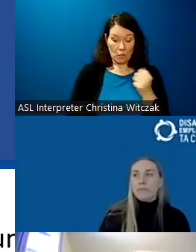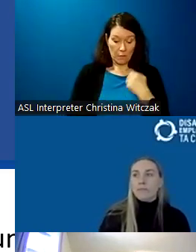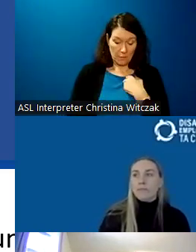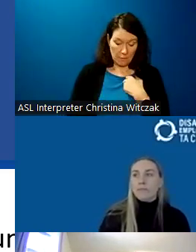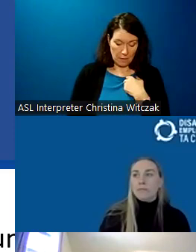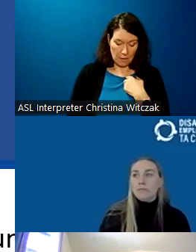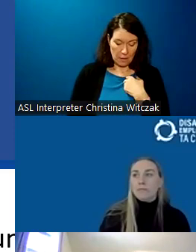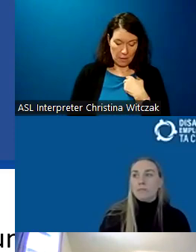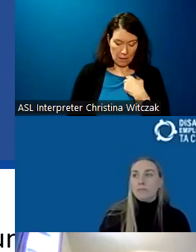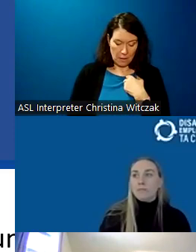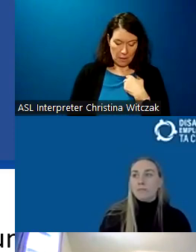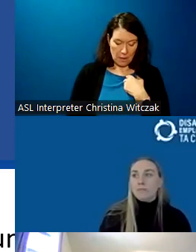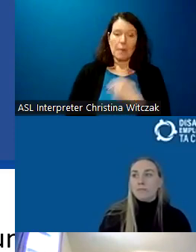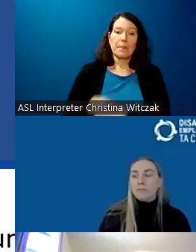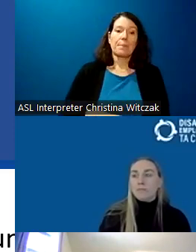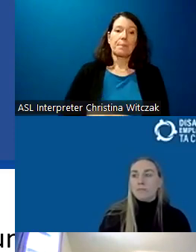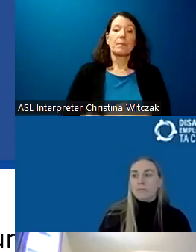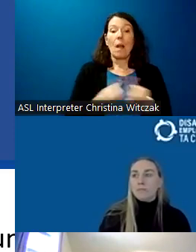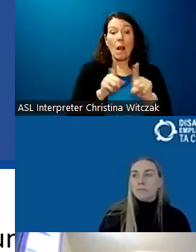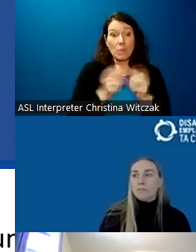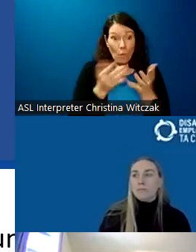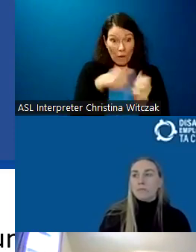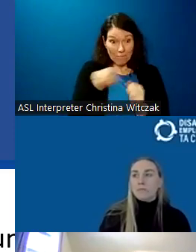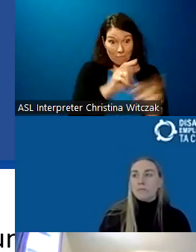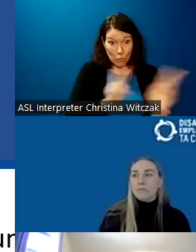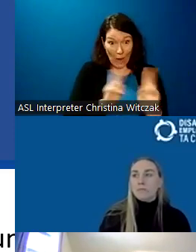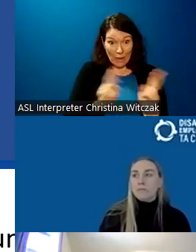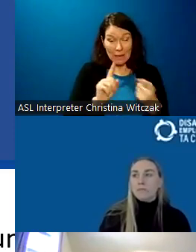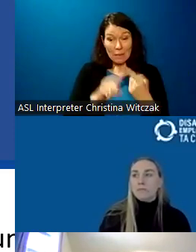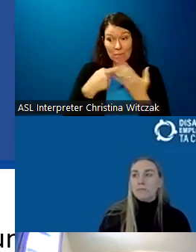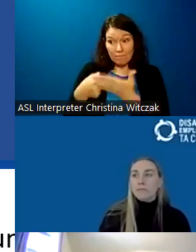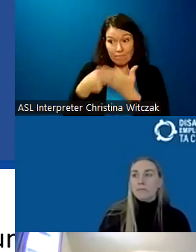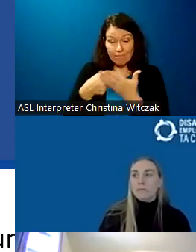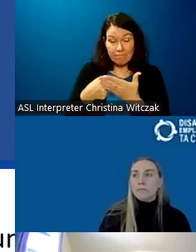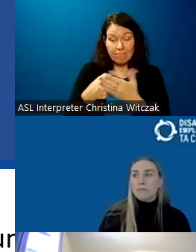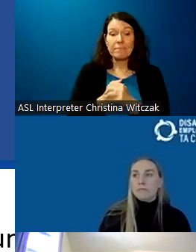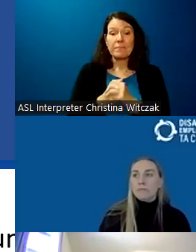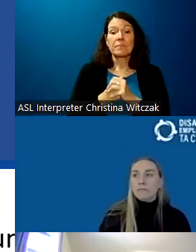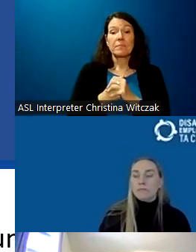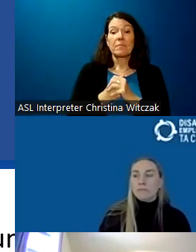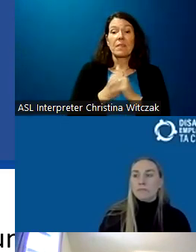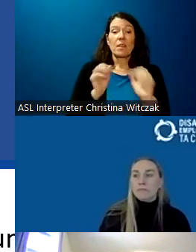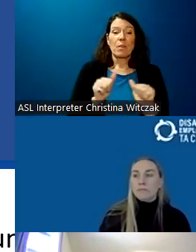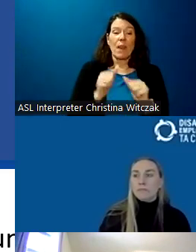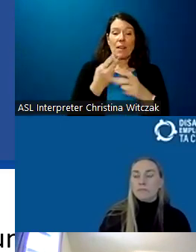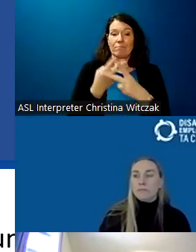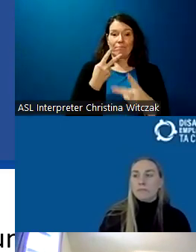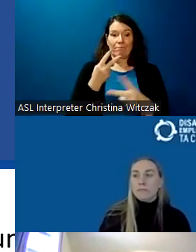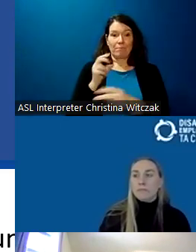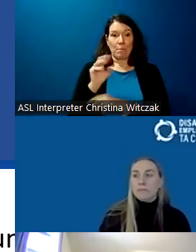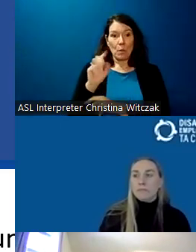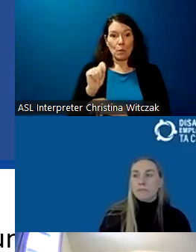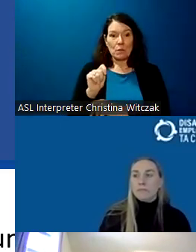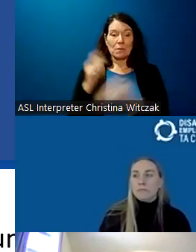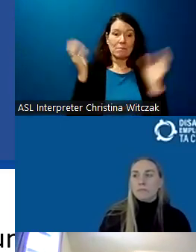you set. We also want you to be ready just to talk about it. You can either, you know, get off mute, off video, chat.